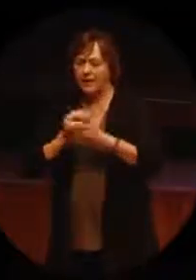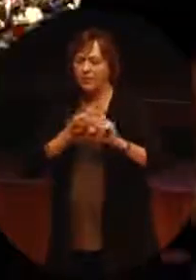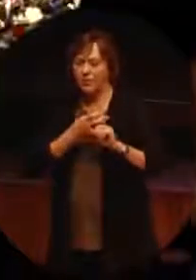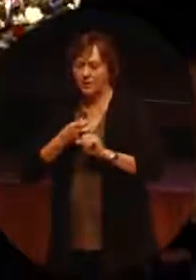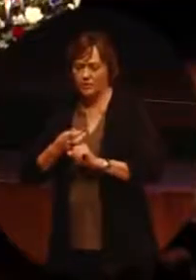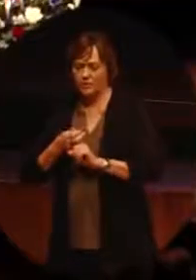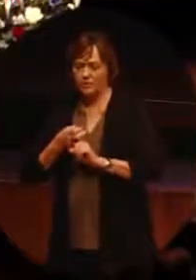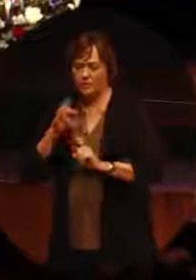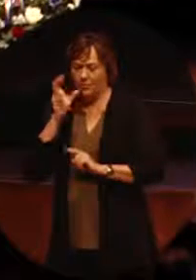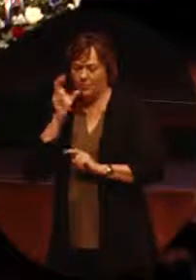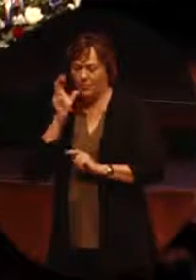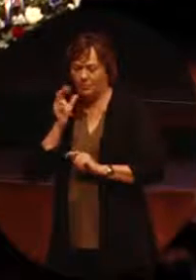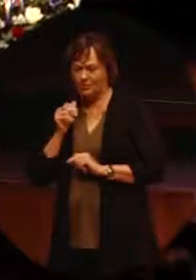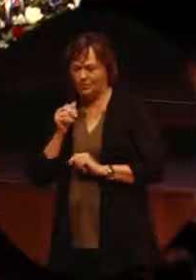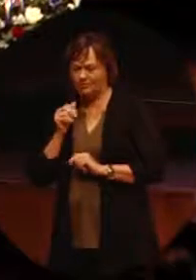rescue.